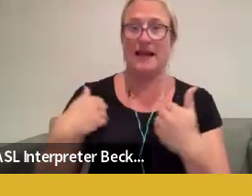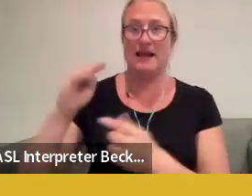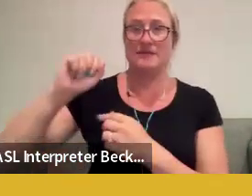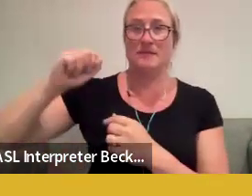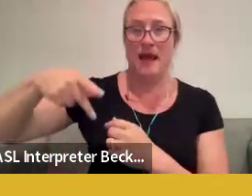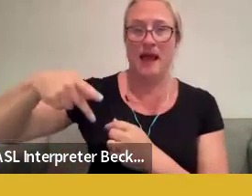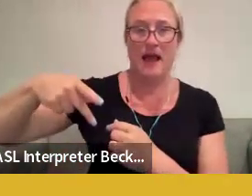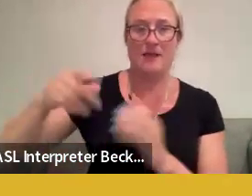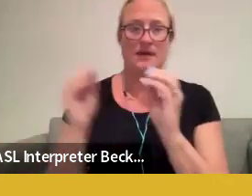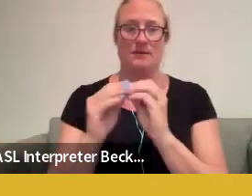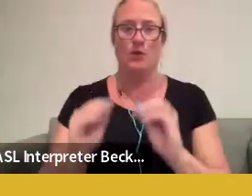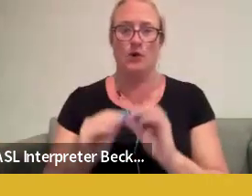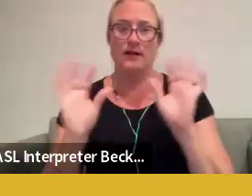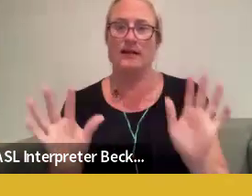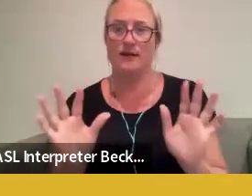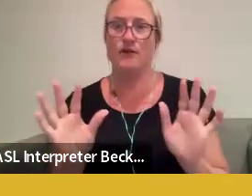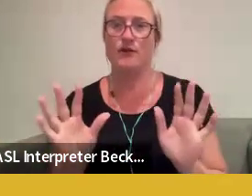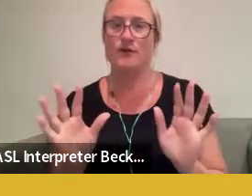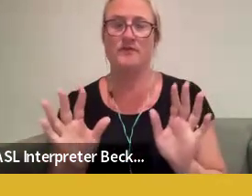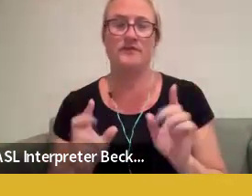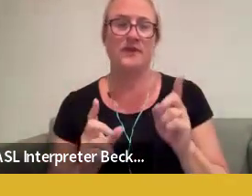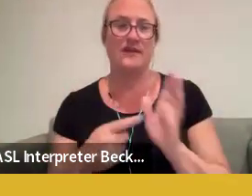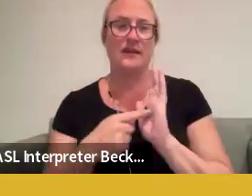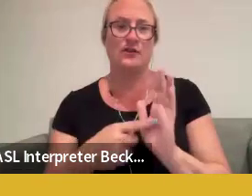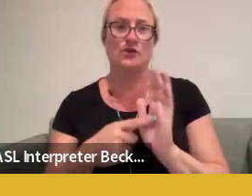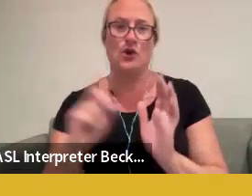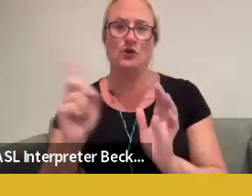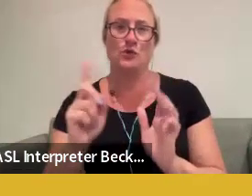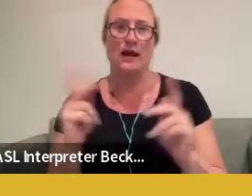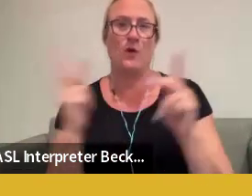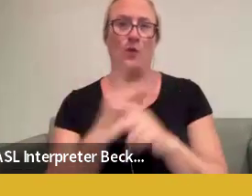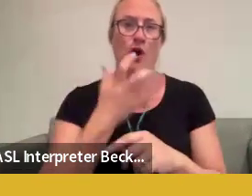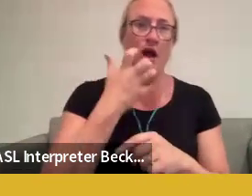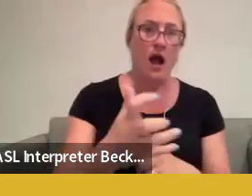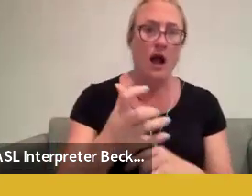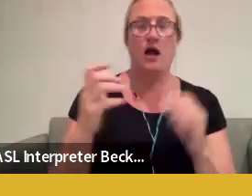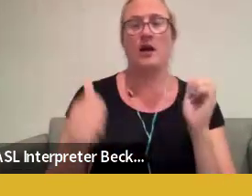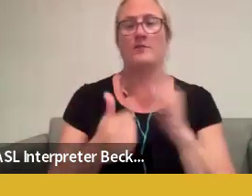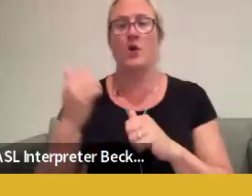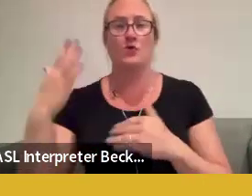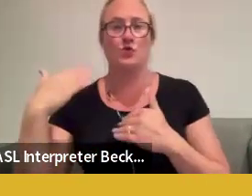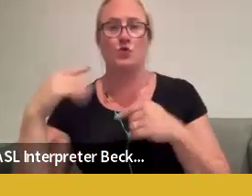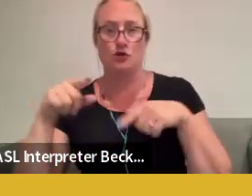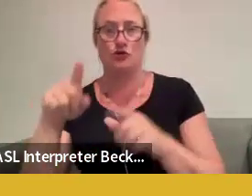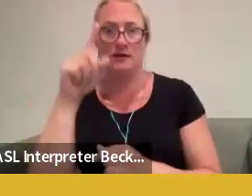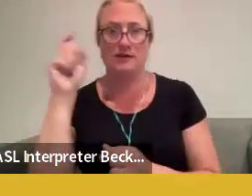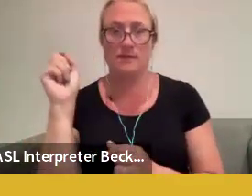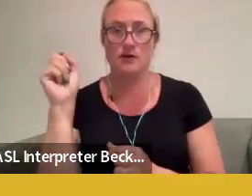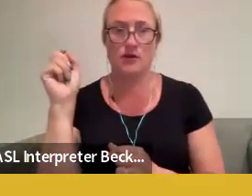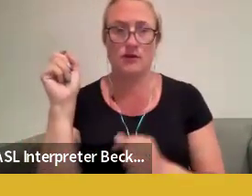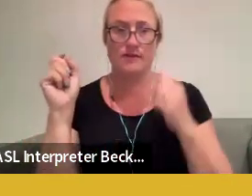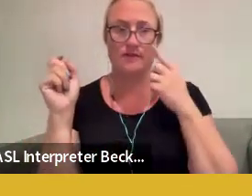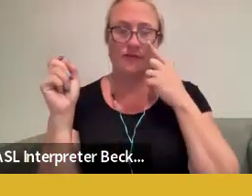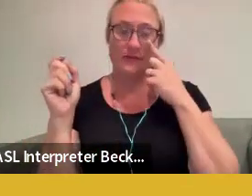way to see it. This shows which areas in the city are hottest and coolest during the summer. So neighborhoods with high